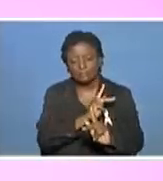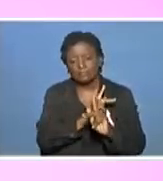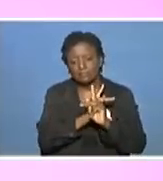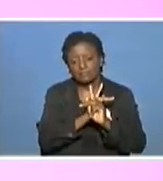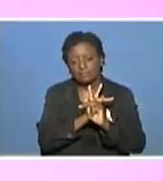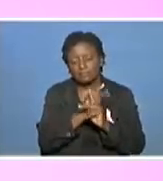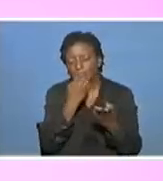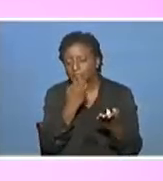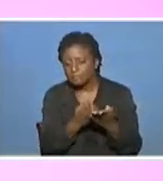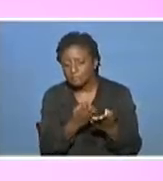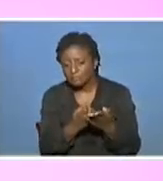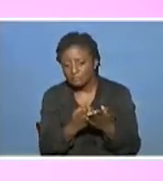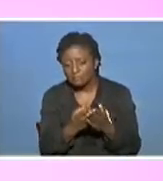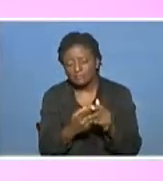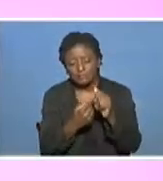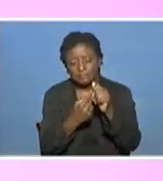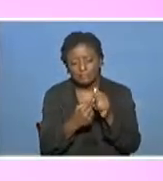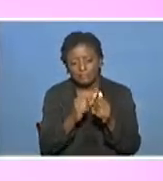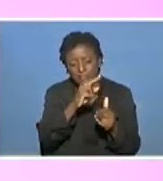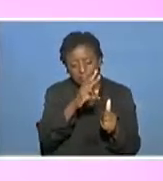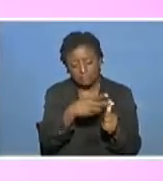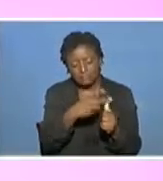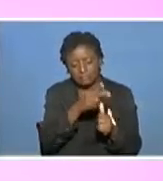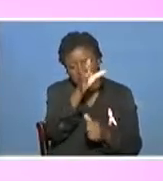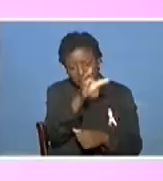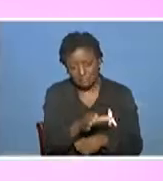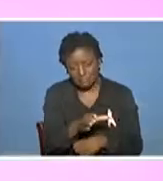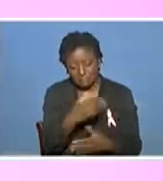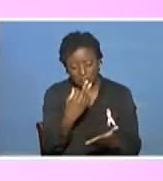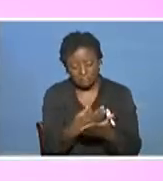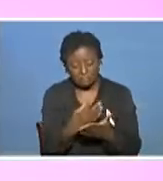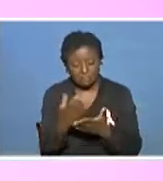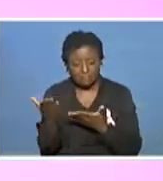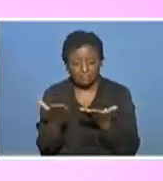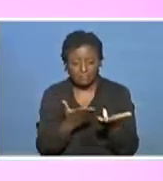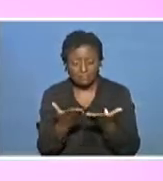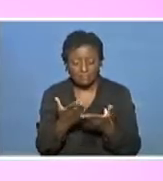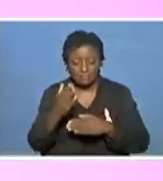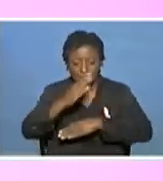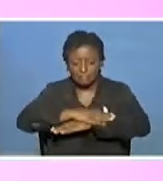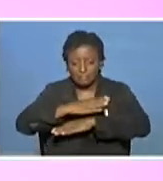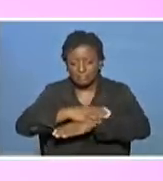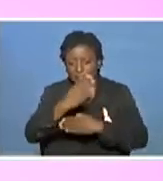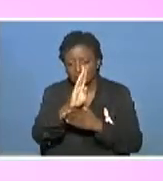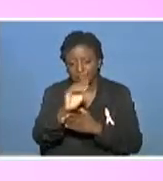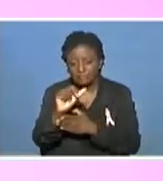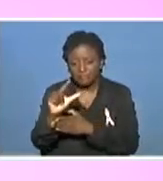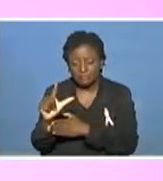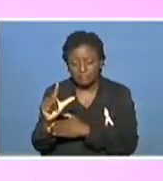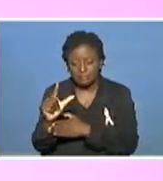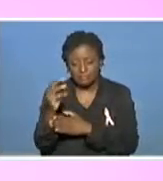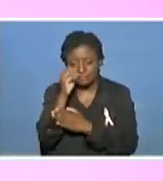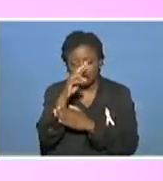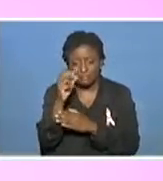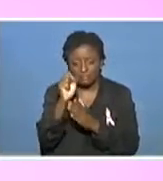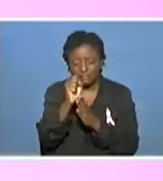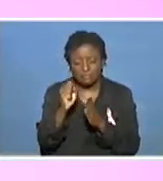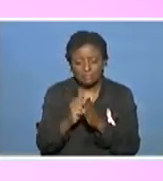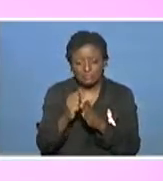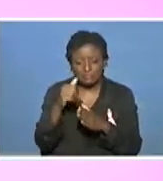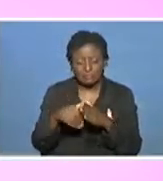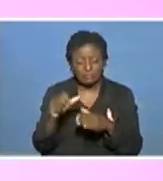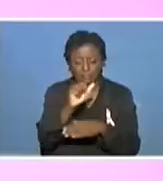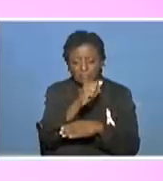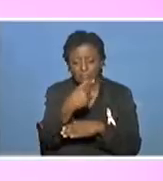economy, particularly the second pillar of financial services. Now, in tabling the bill, Minister of State in the Attorney General's office and Ministry of